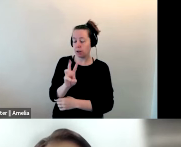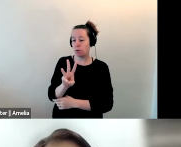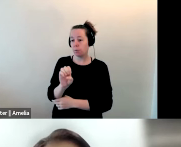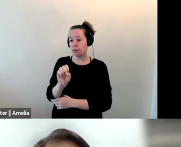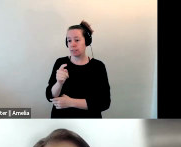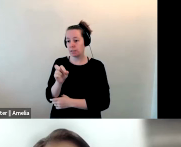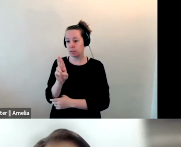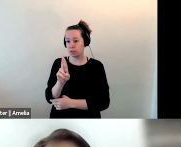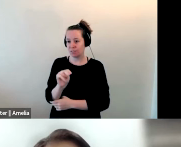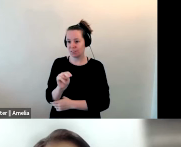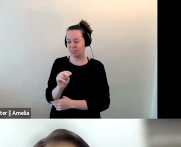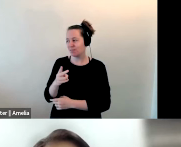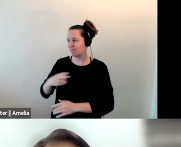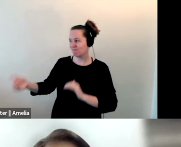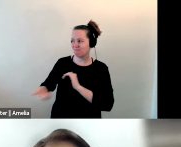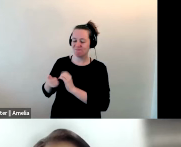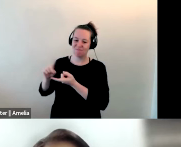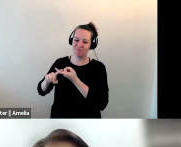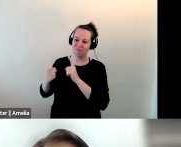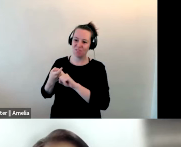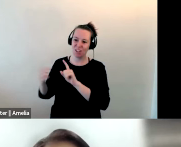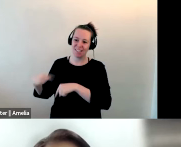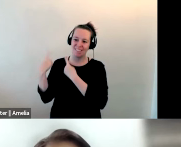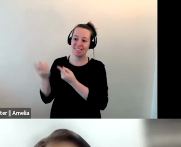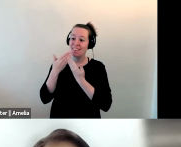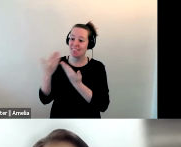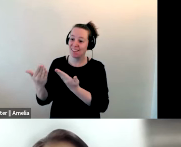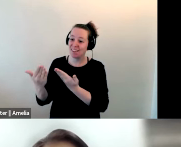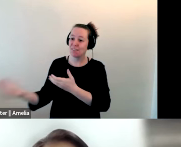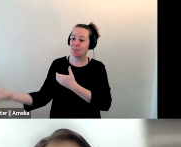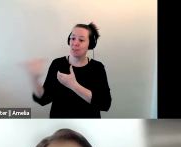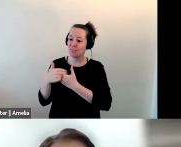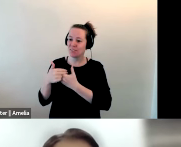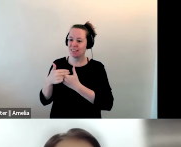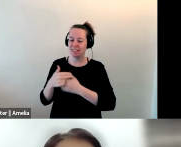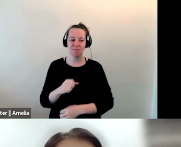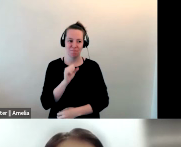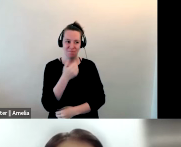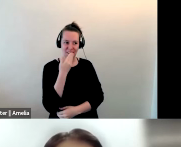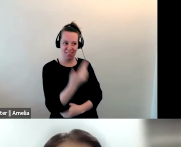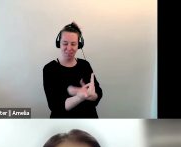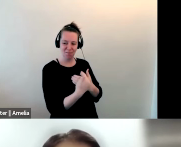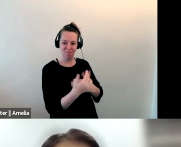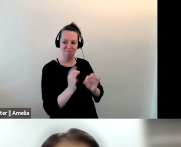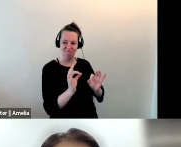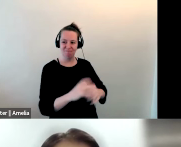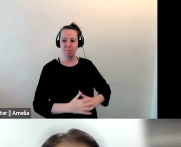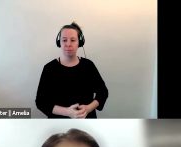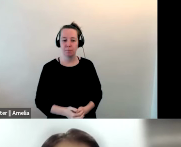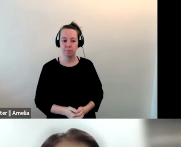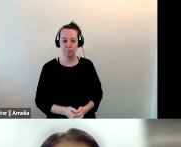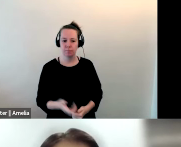good friend of mine. Thank you for joining me, Liz. You're very welcome. Thank you for having me. No problem. So I've got the Lumina